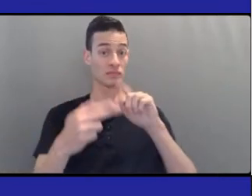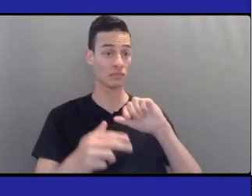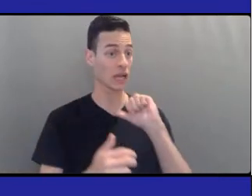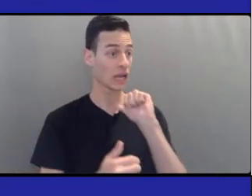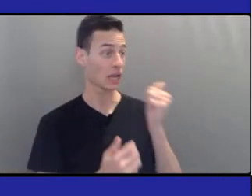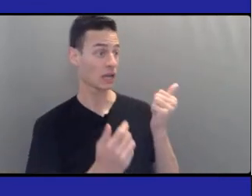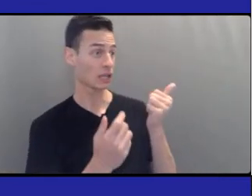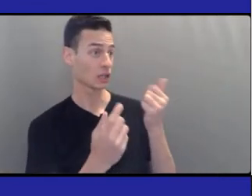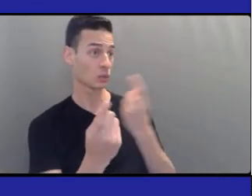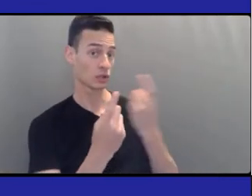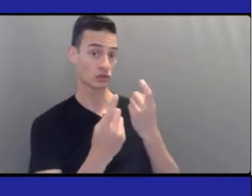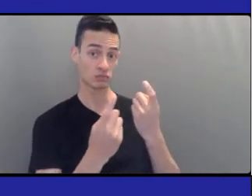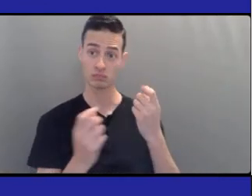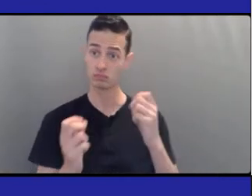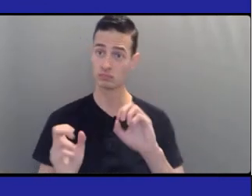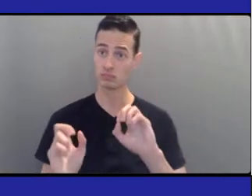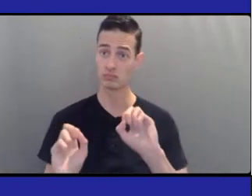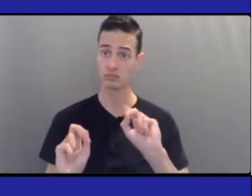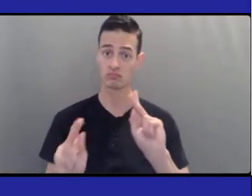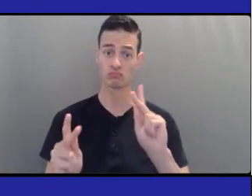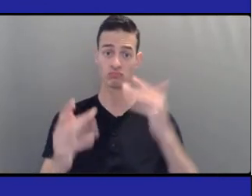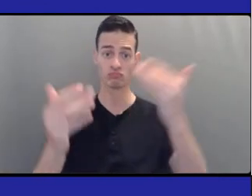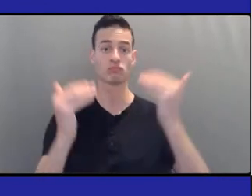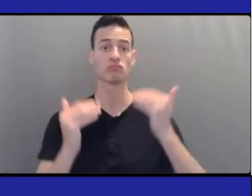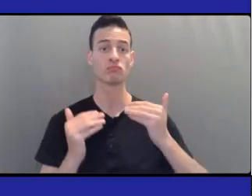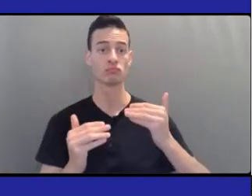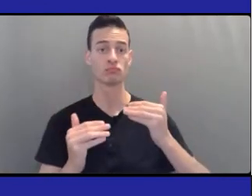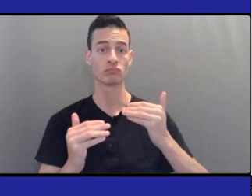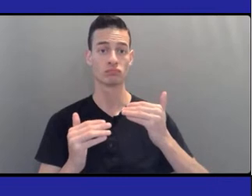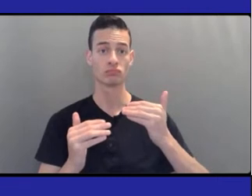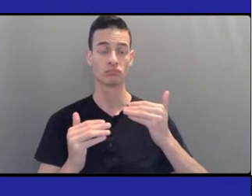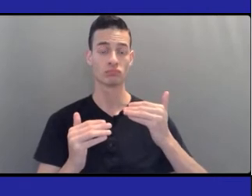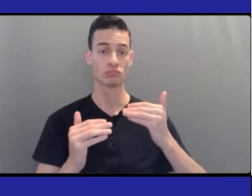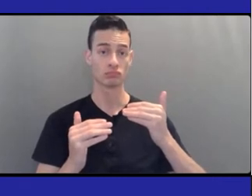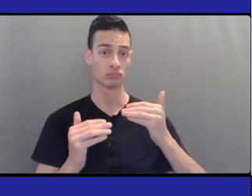Okay, so let me then take it up for a vote.